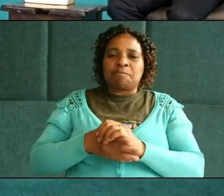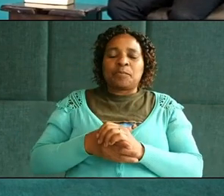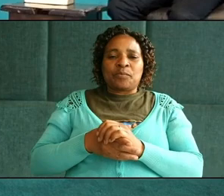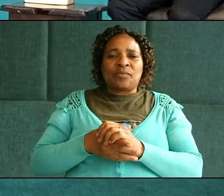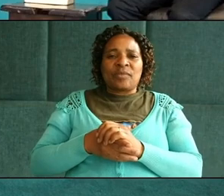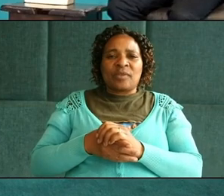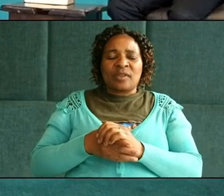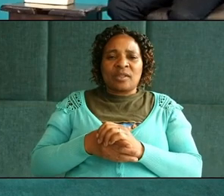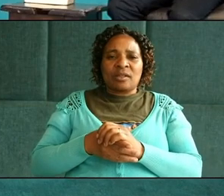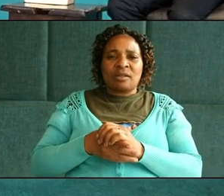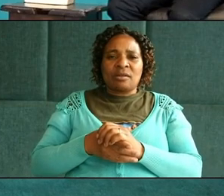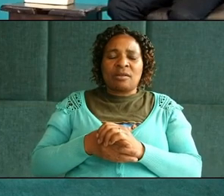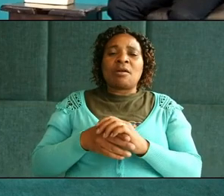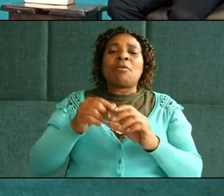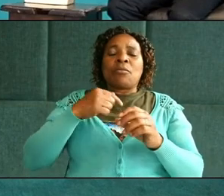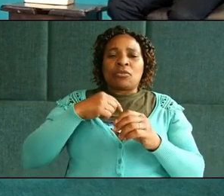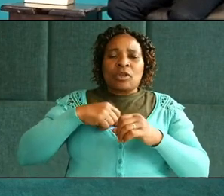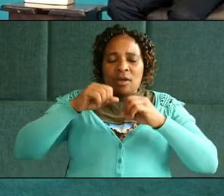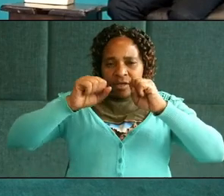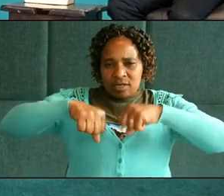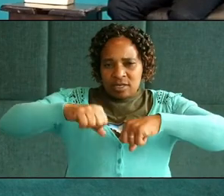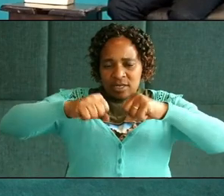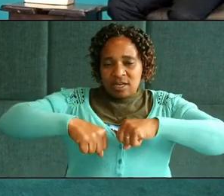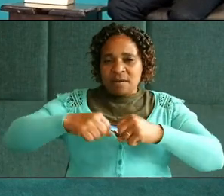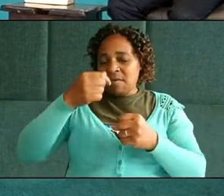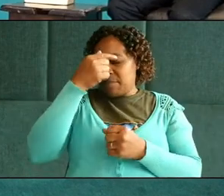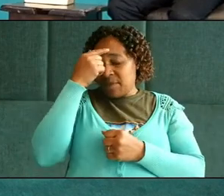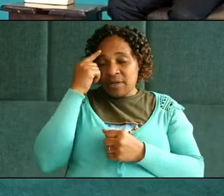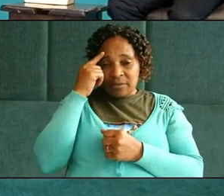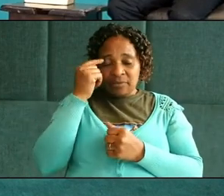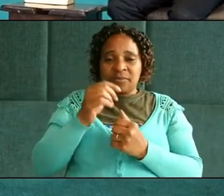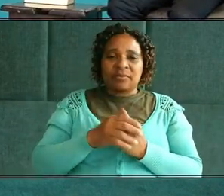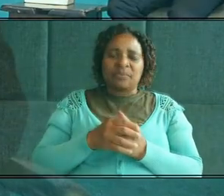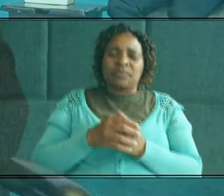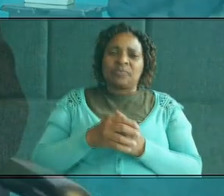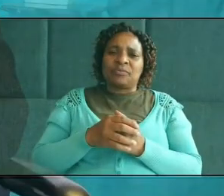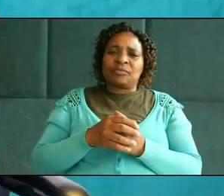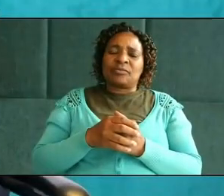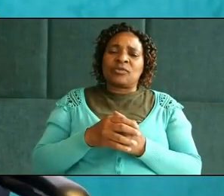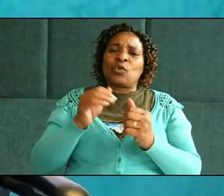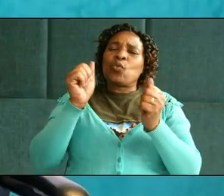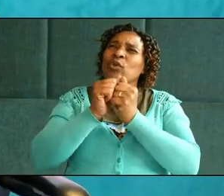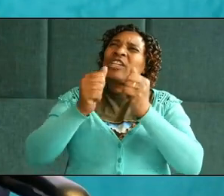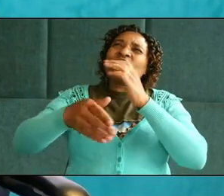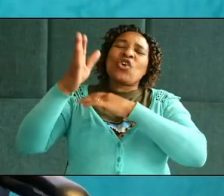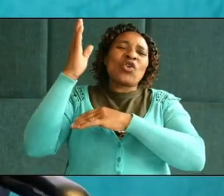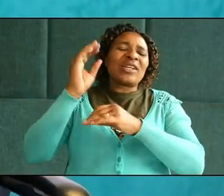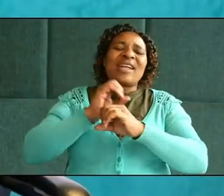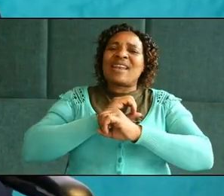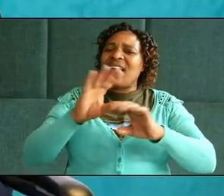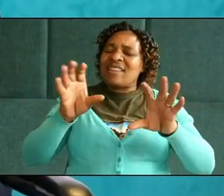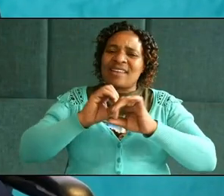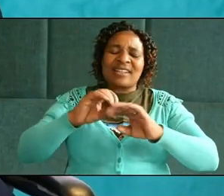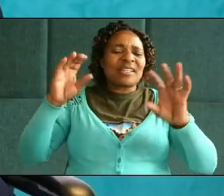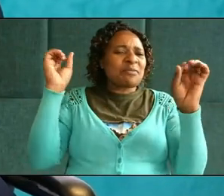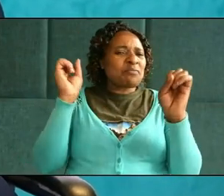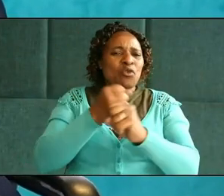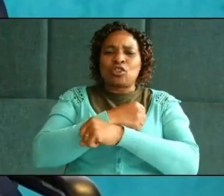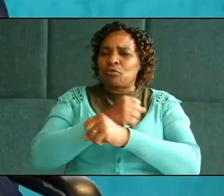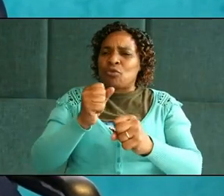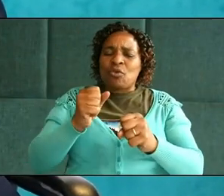I'm going to have to agree with this because with God, nothing is impossible. So,